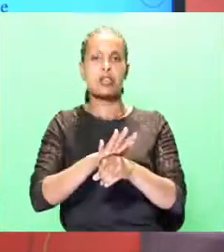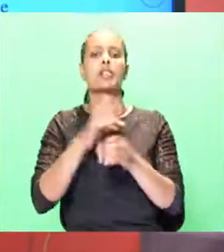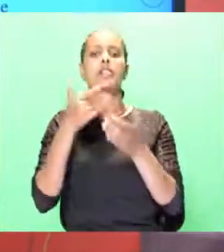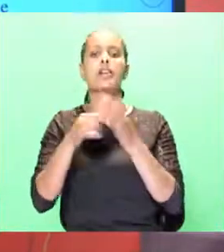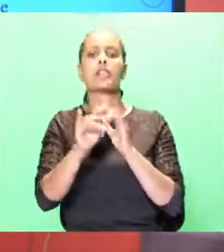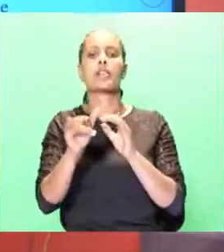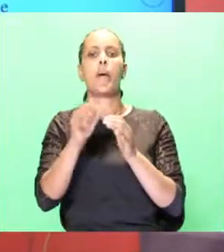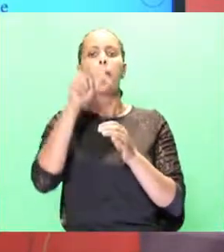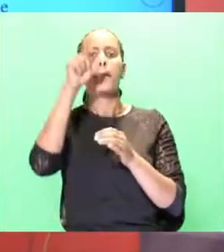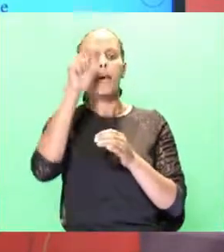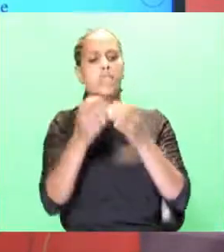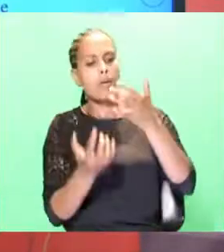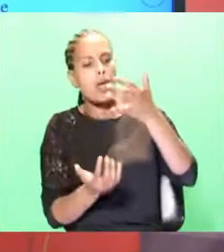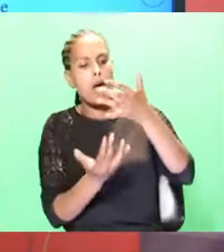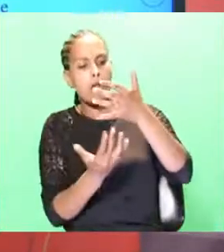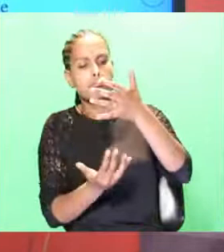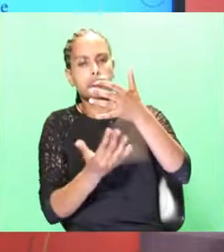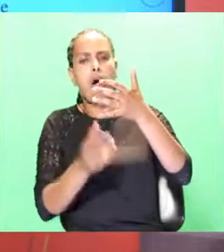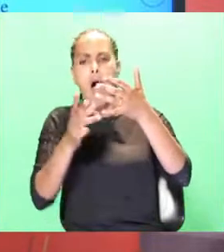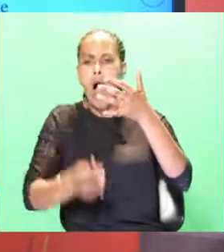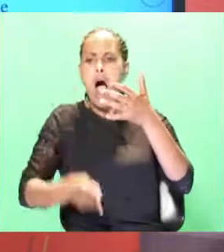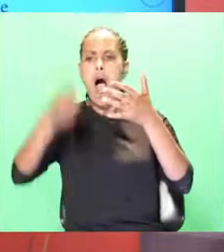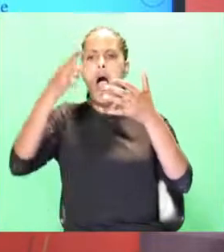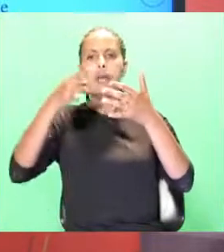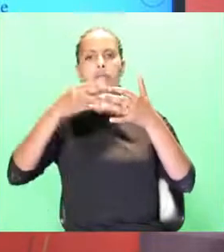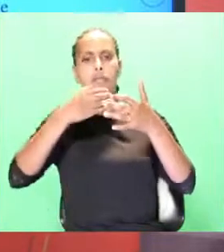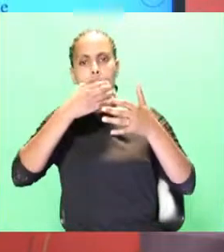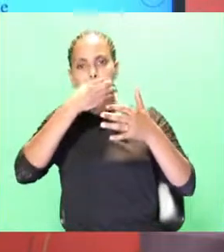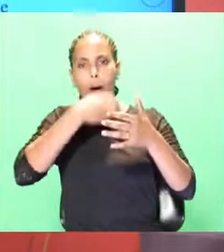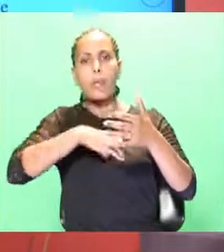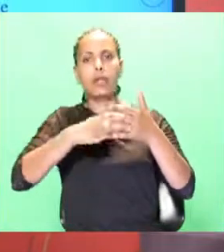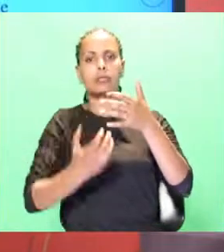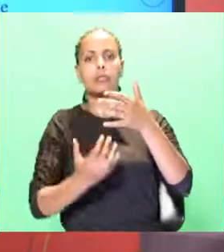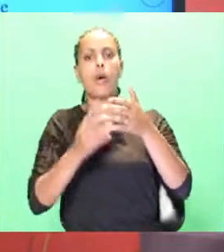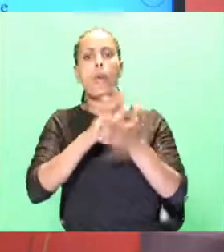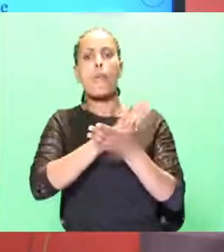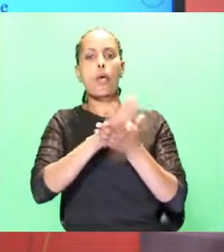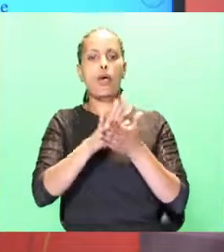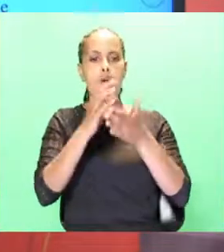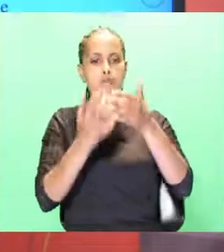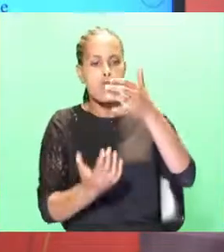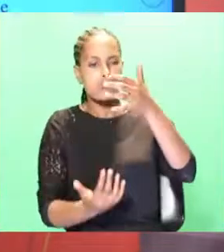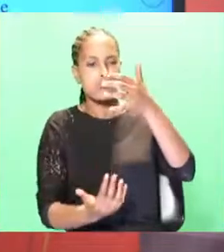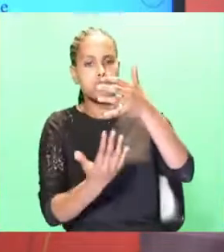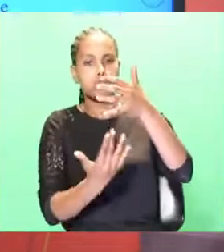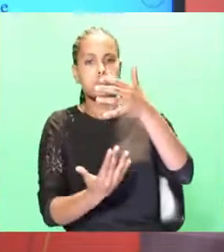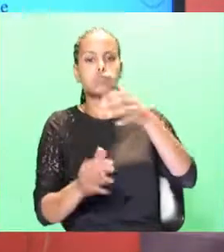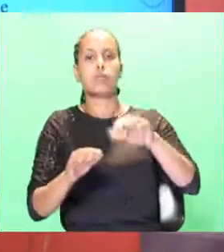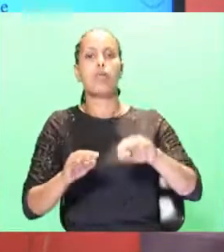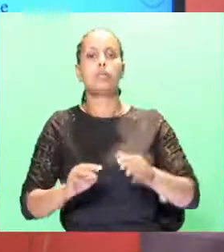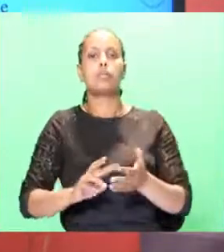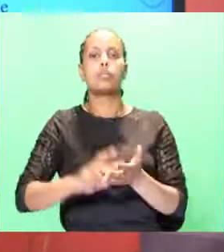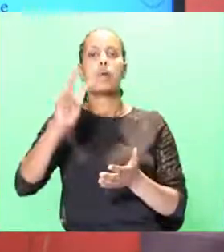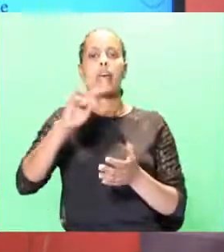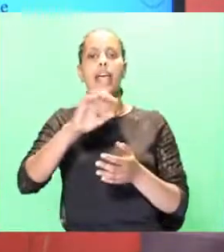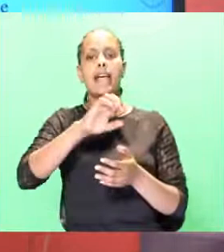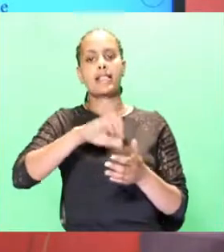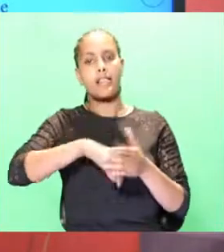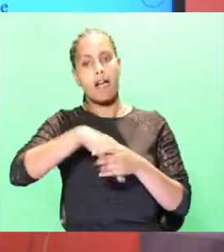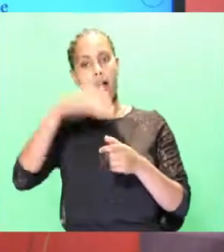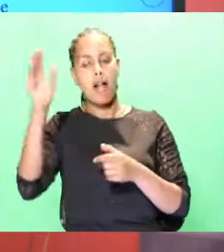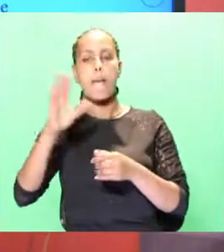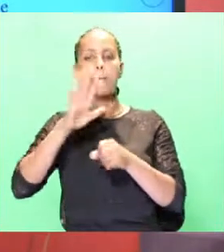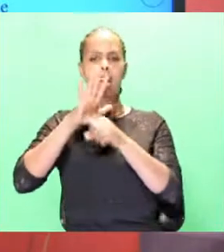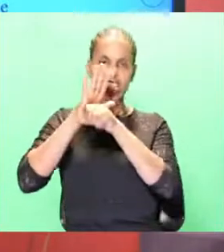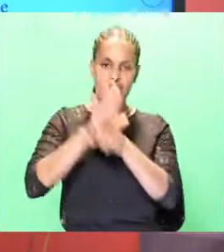solution must be heated to a higher temperature than the pure solvent for its vapor pressure to be equal to its external pressure.